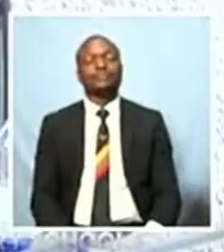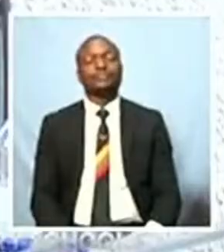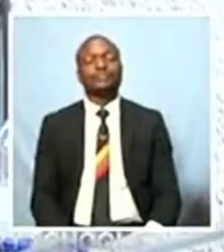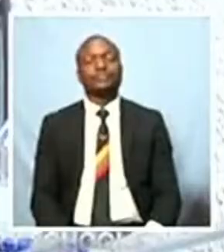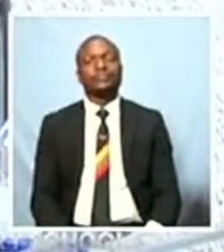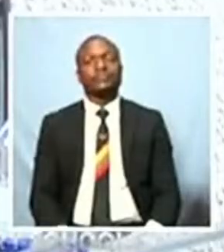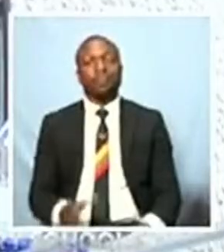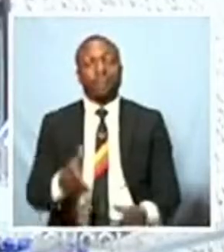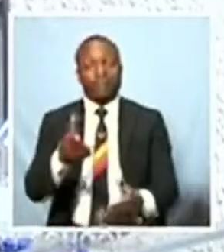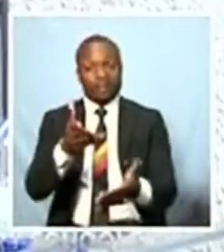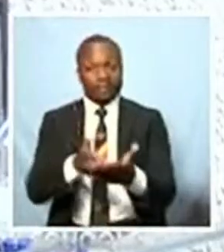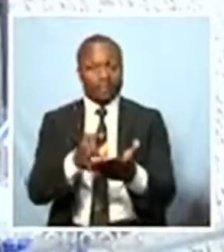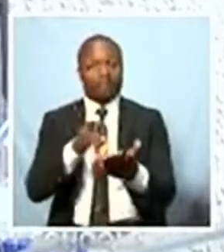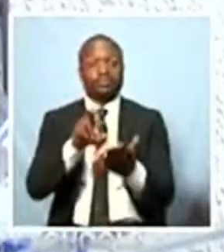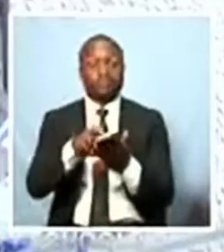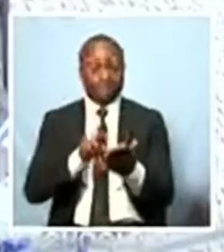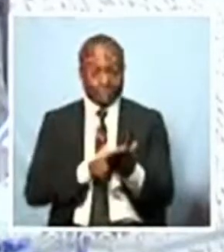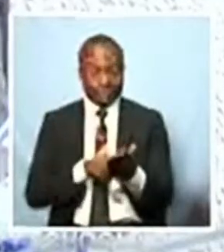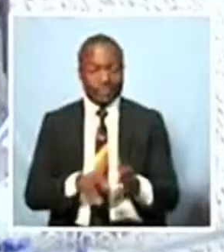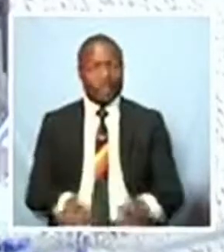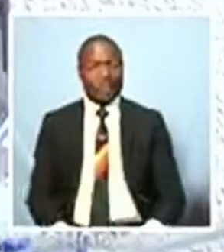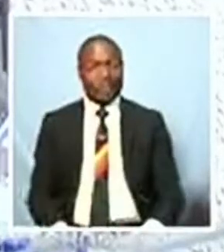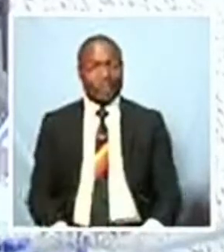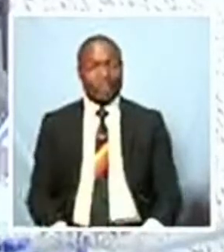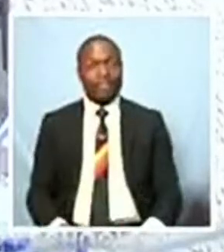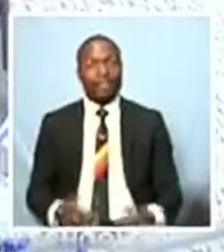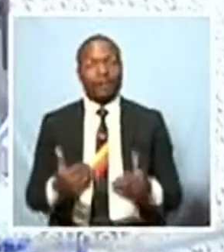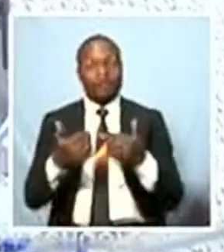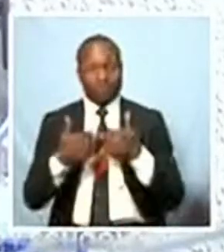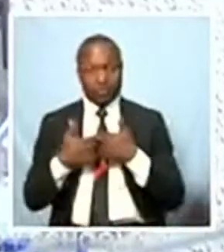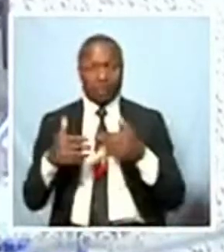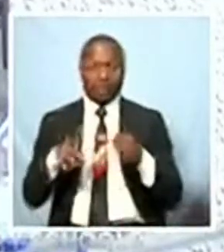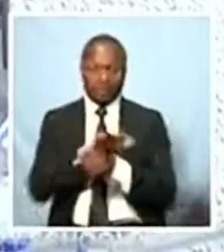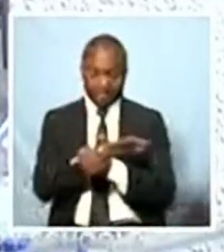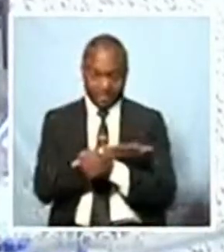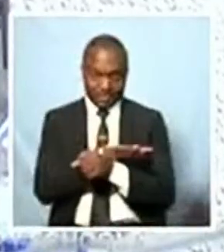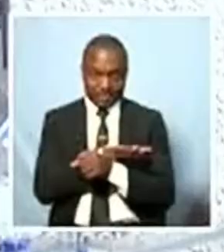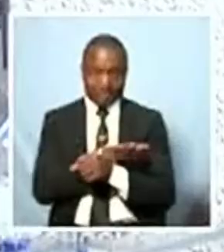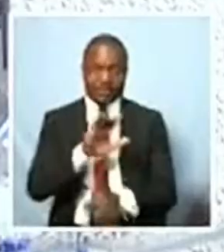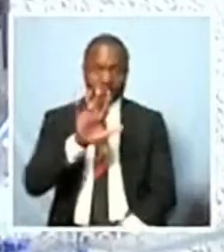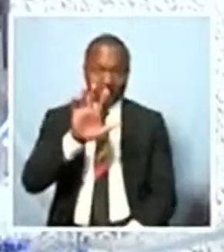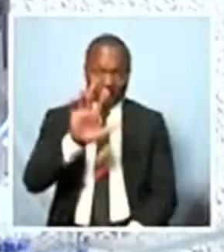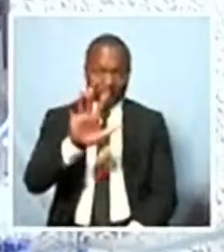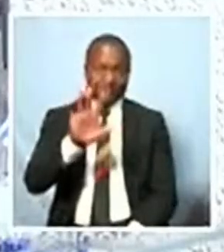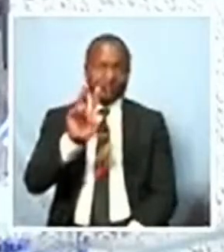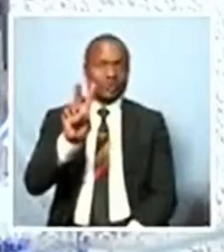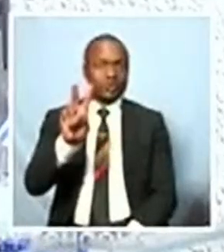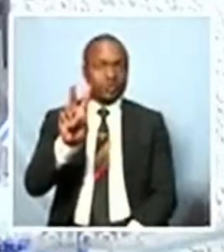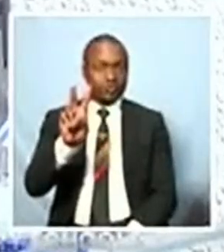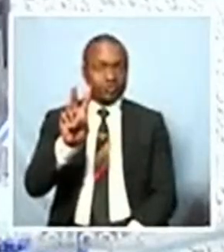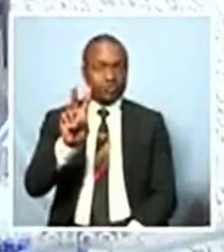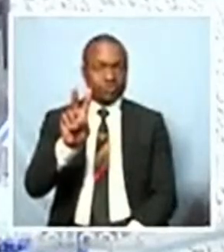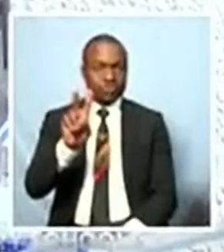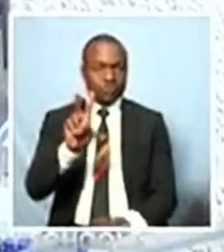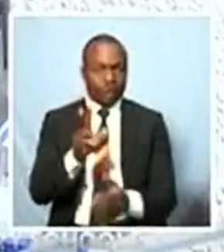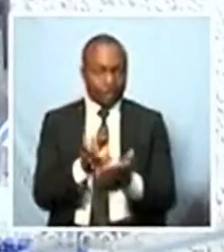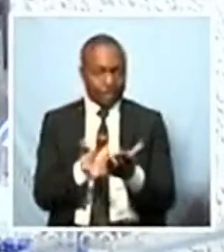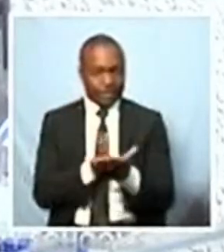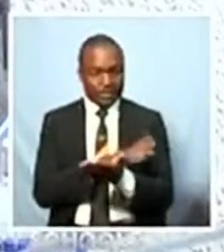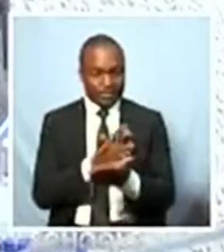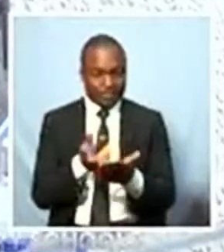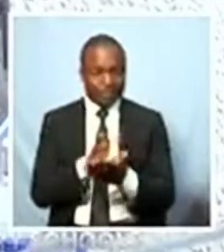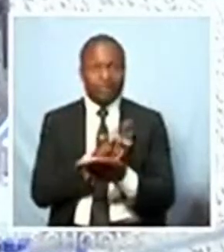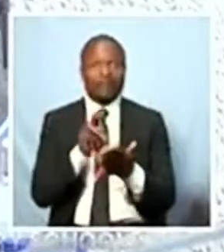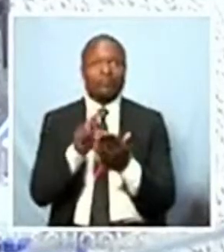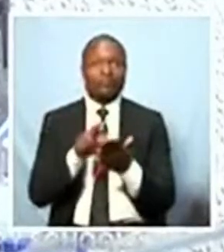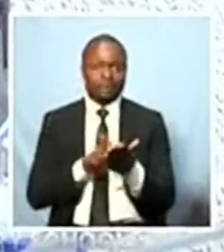This presentation is such that we have a fully fledged 52-page write-up, I